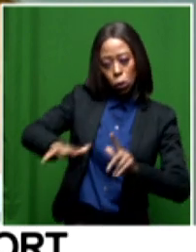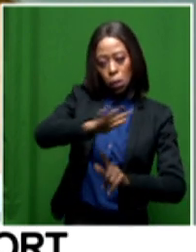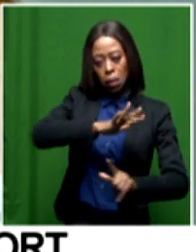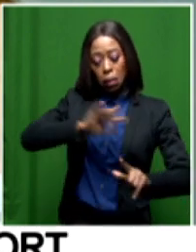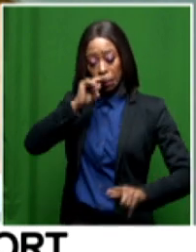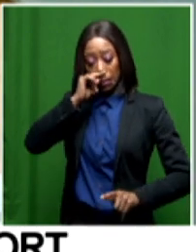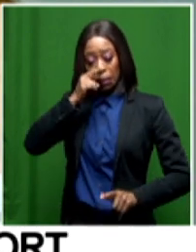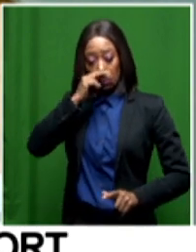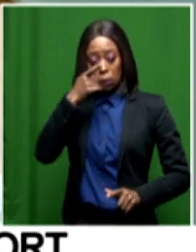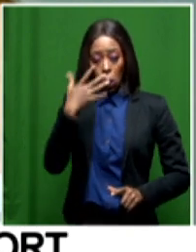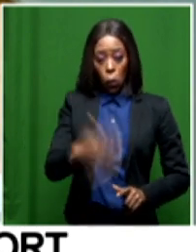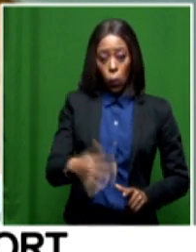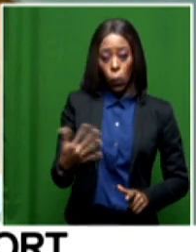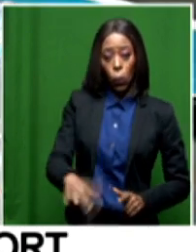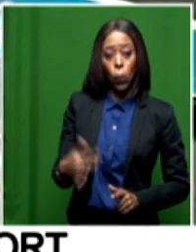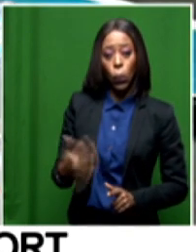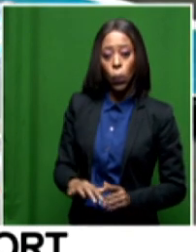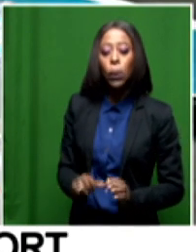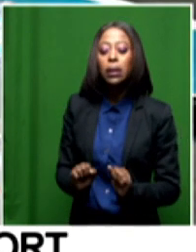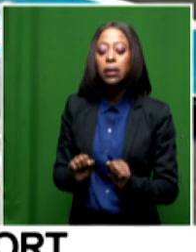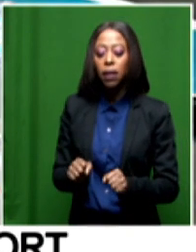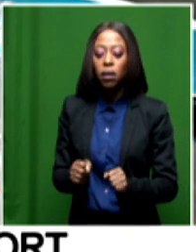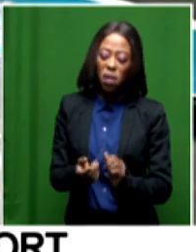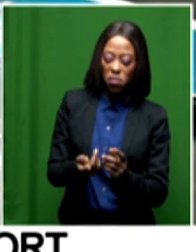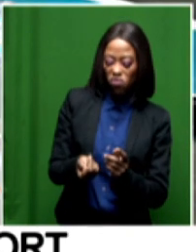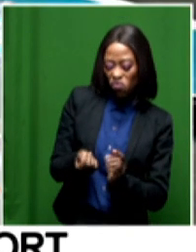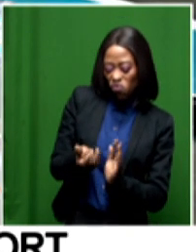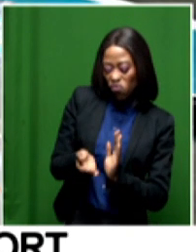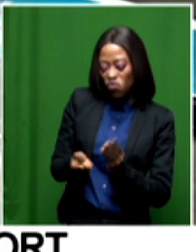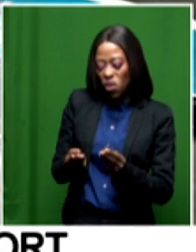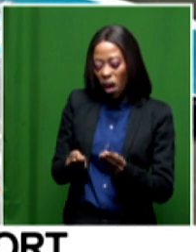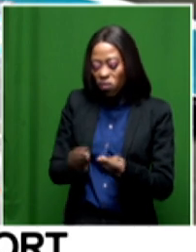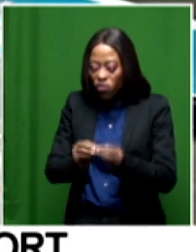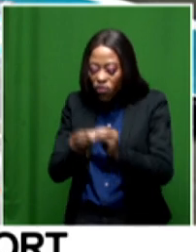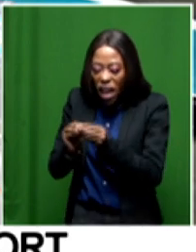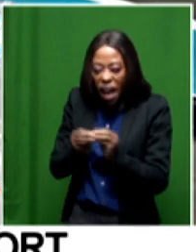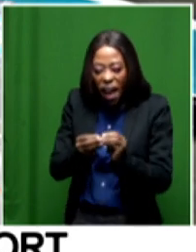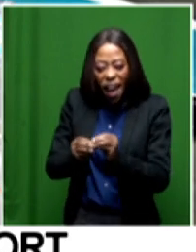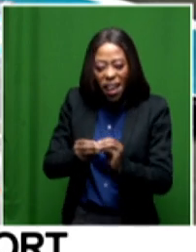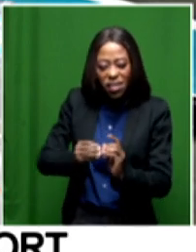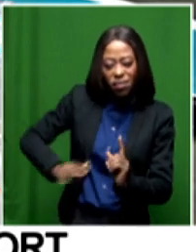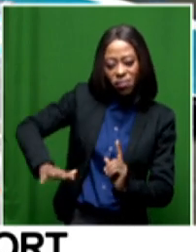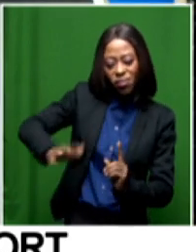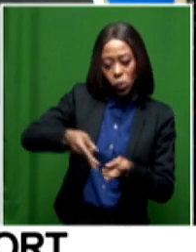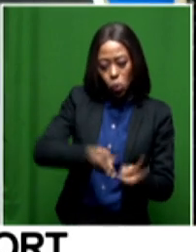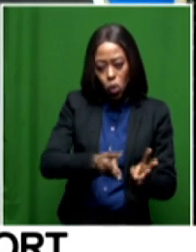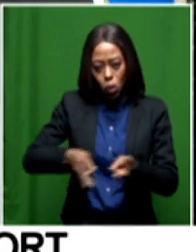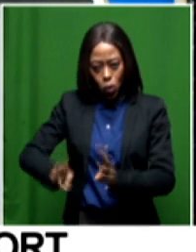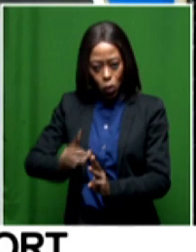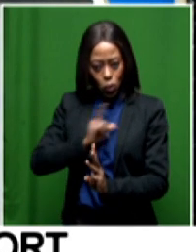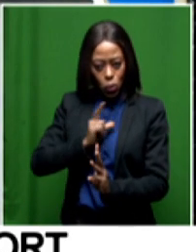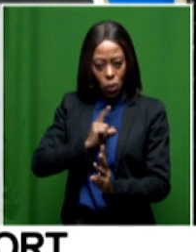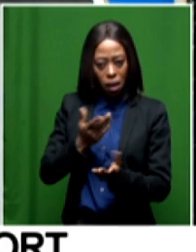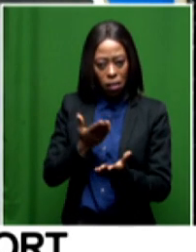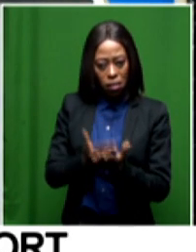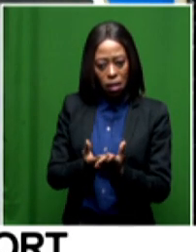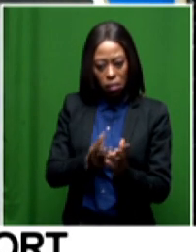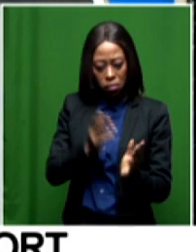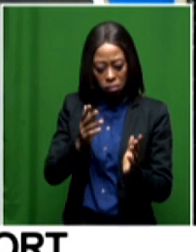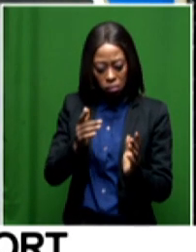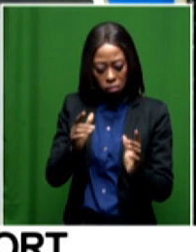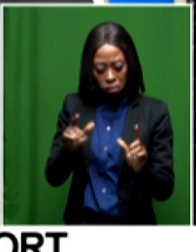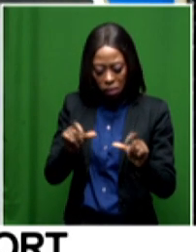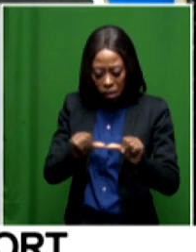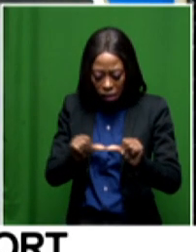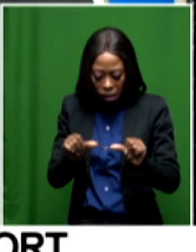There will be some minor upgrades that will have to be done to the circuit in order to get its clarification